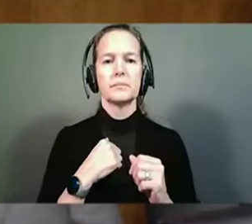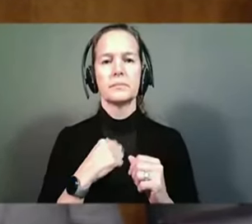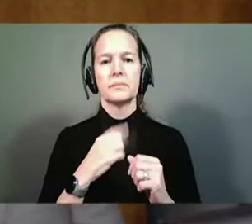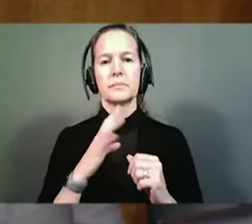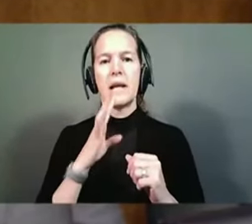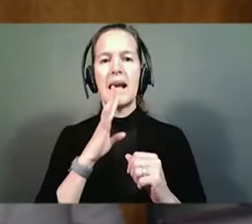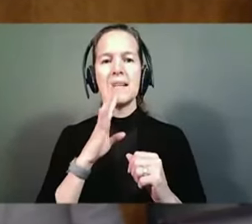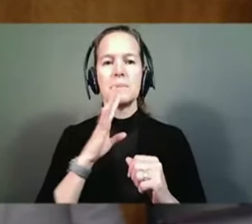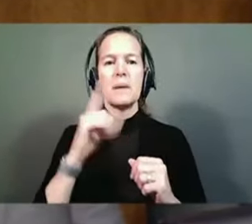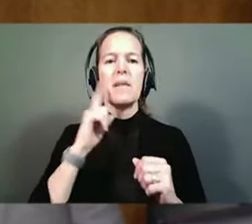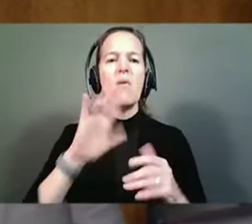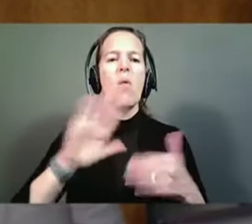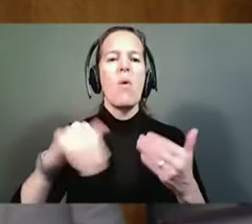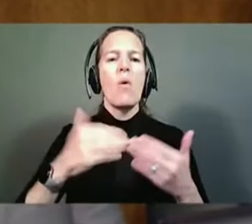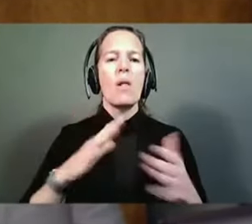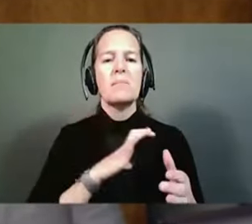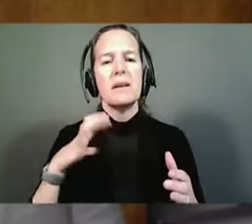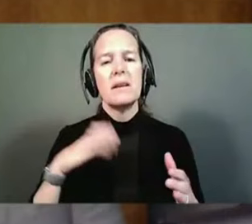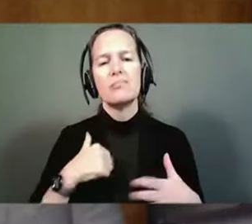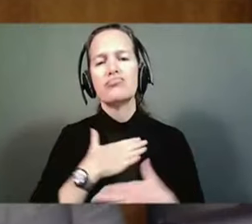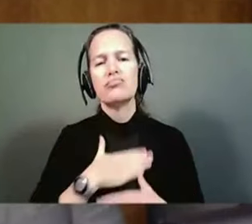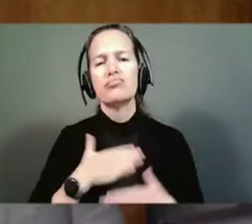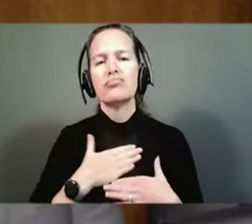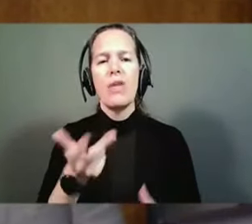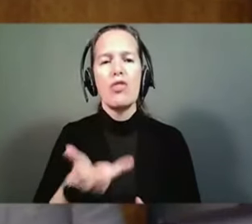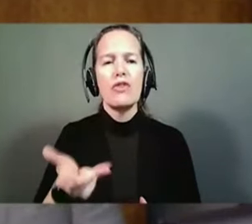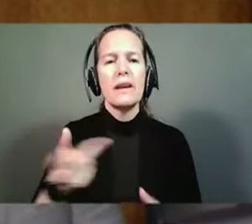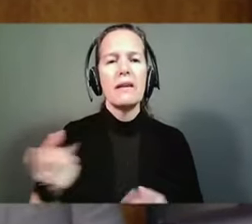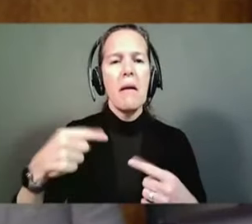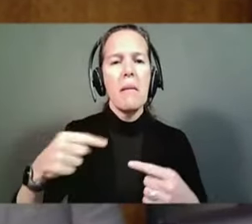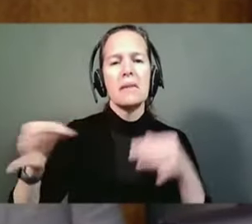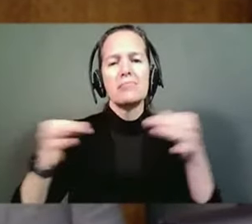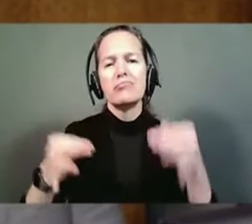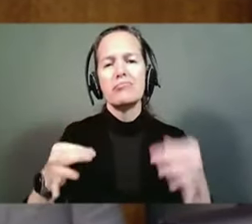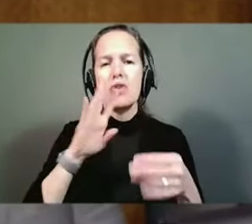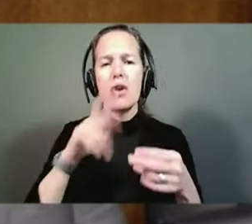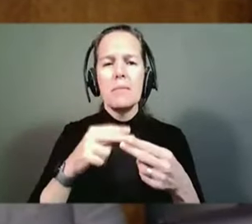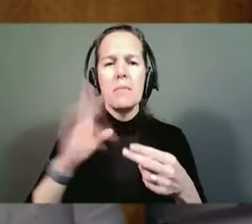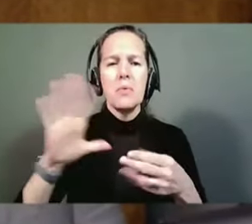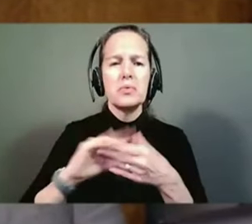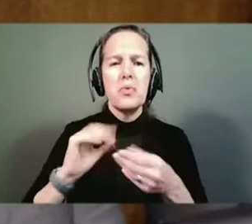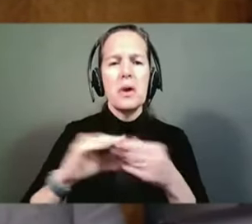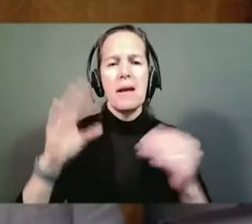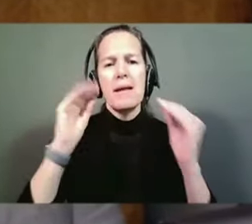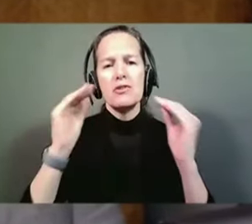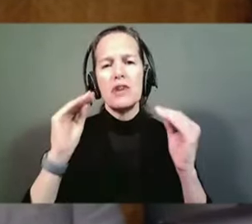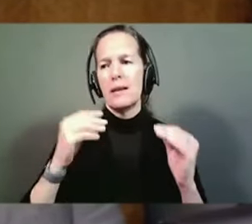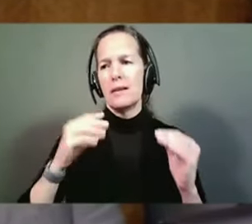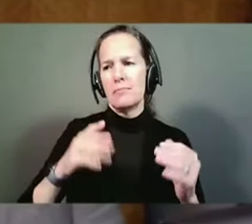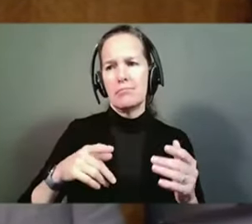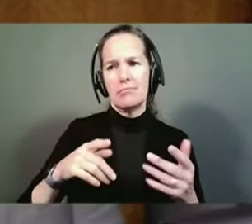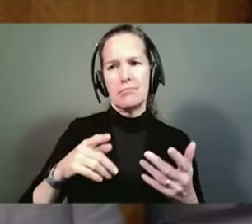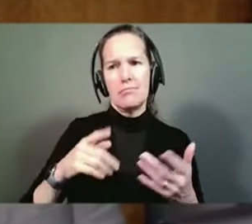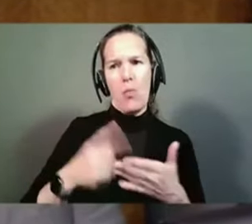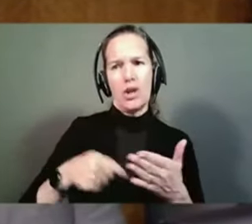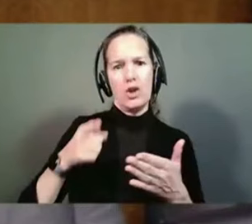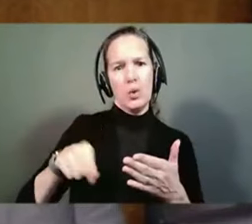for educating us and the American people about what you and, in your case, your child has